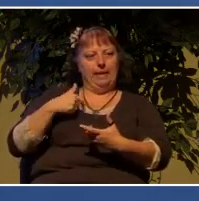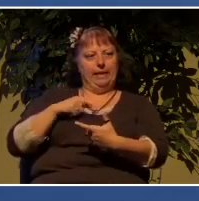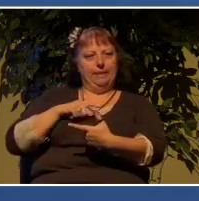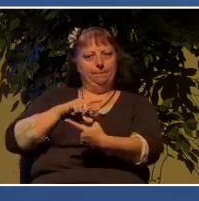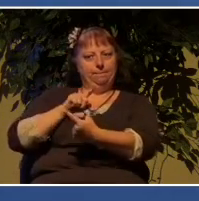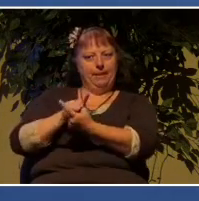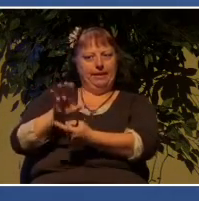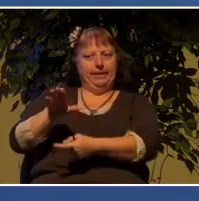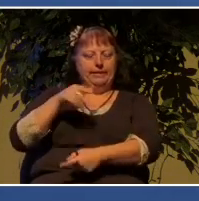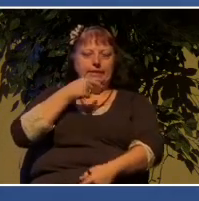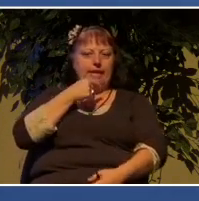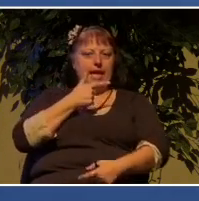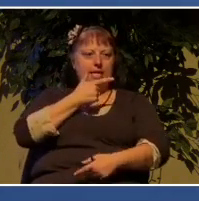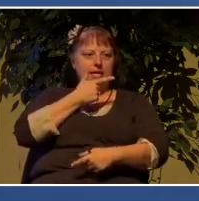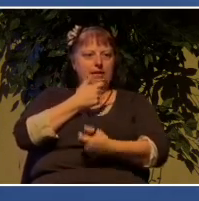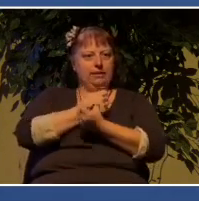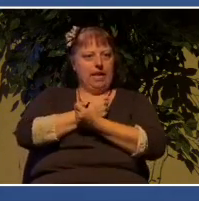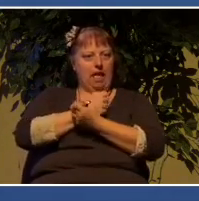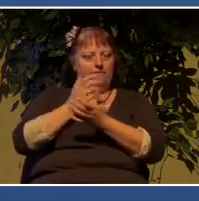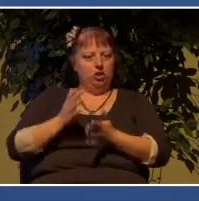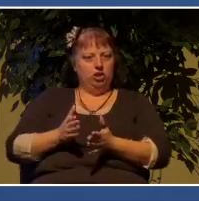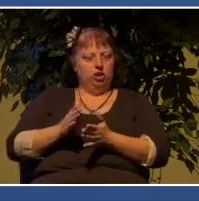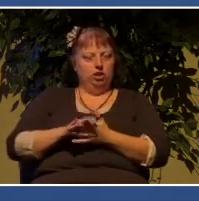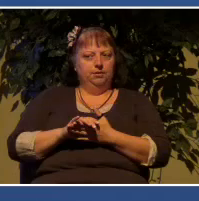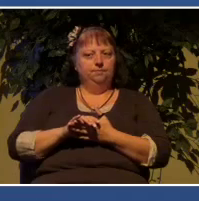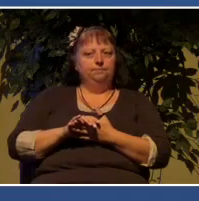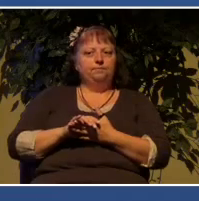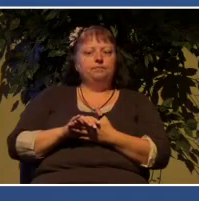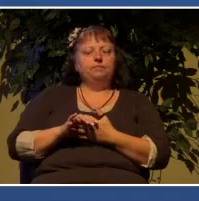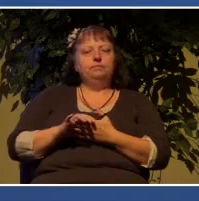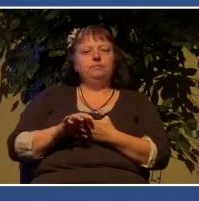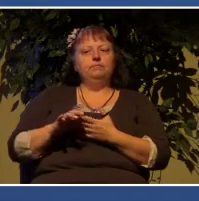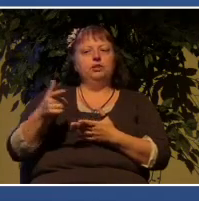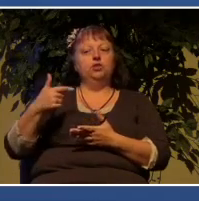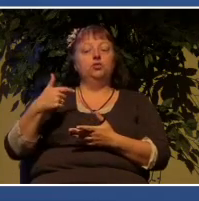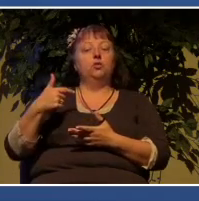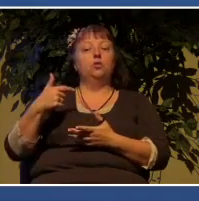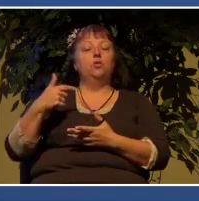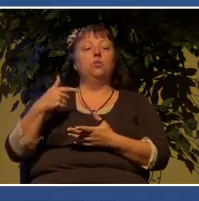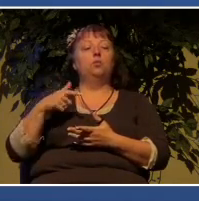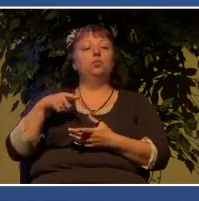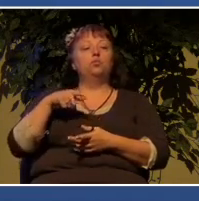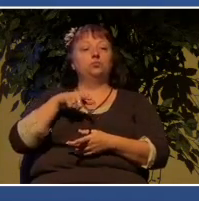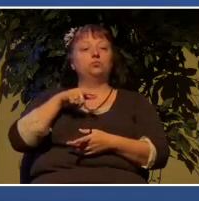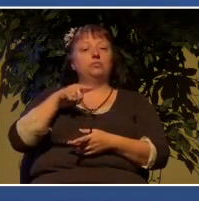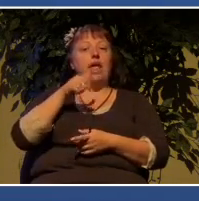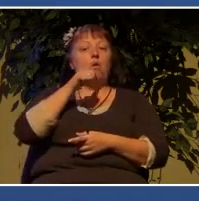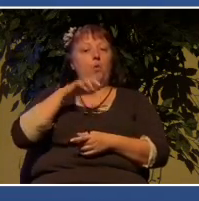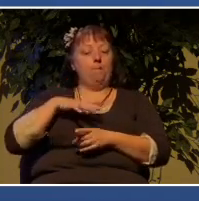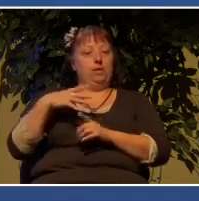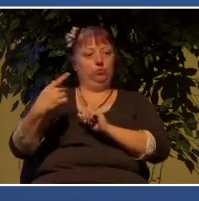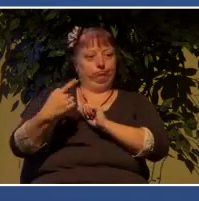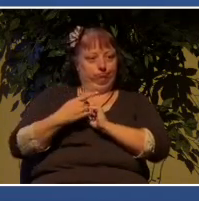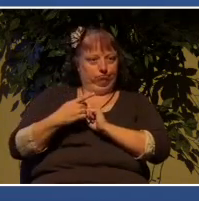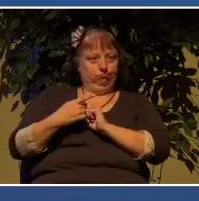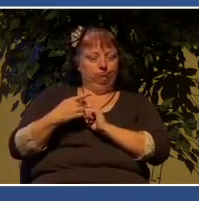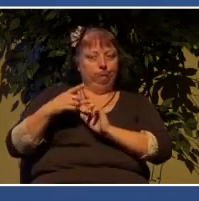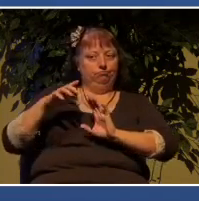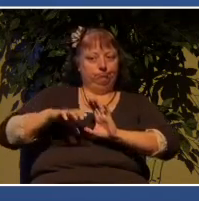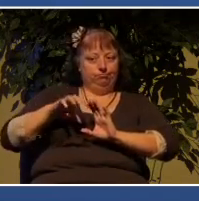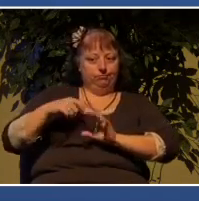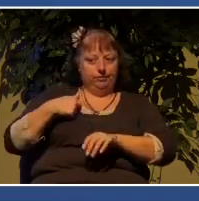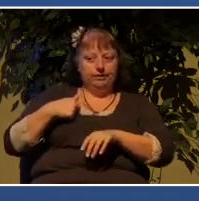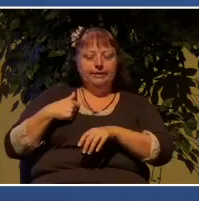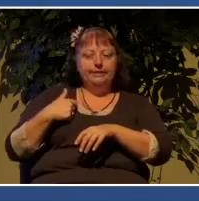today to try to figure out, what does love look like? How do I love my child and